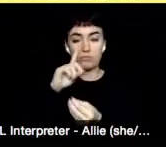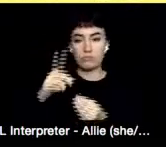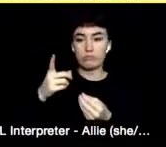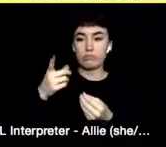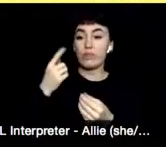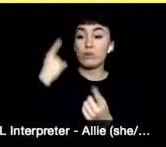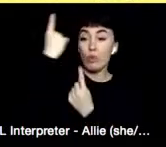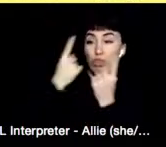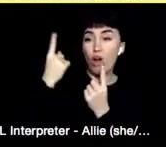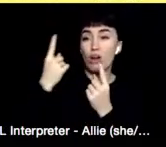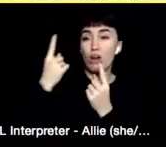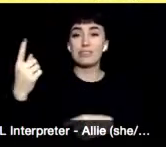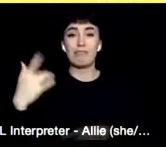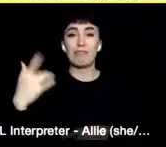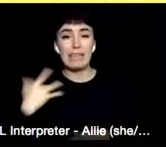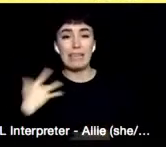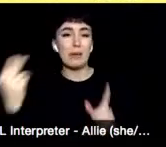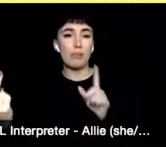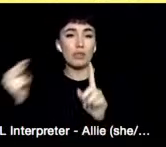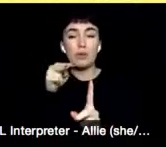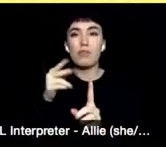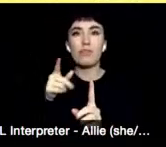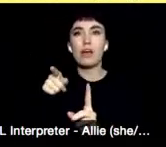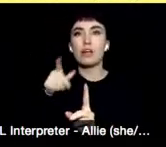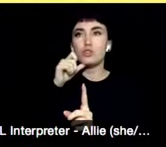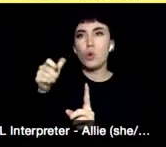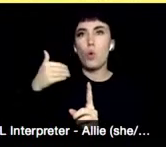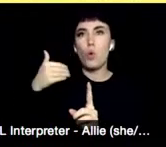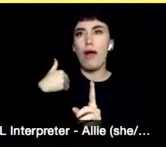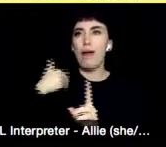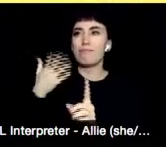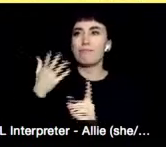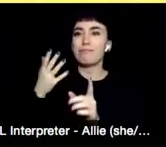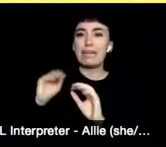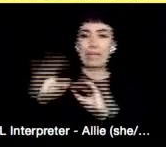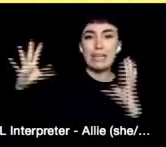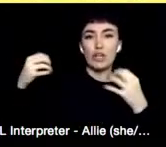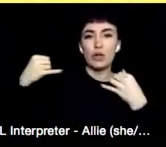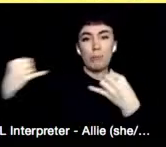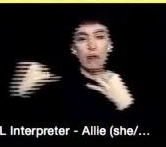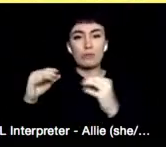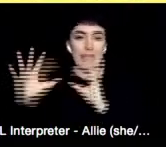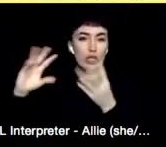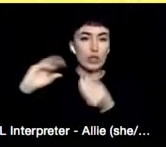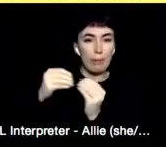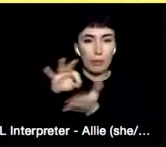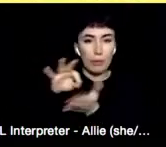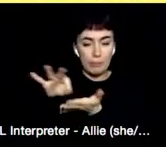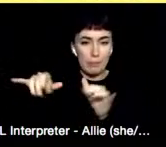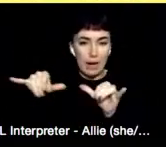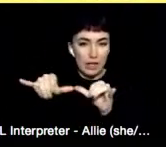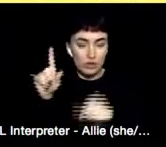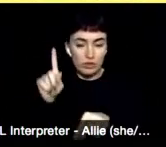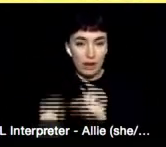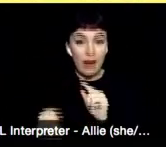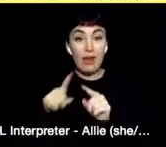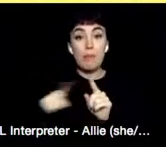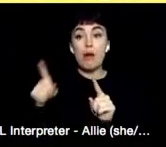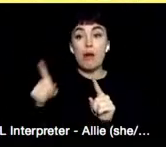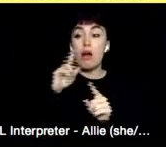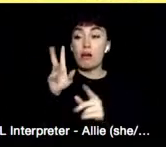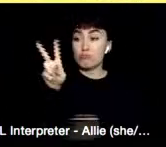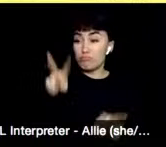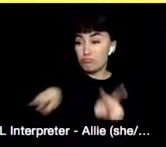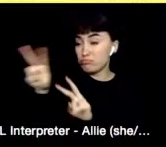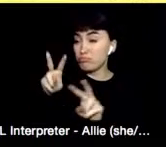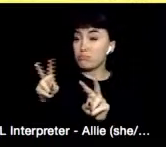and experiences that do not necessarily have sharp boundaries on them. But in reflecting those very broad